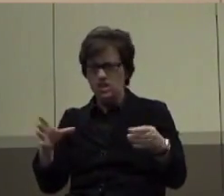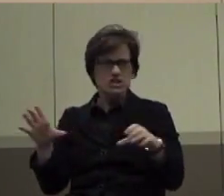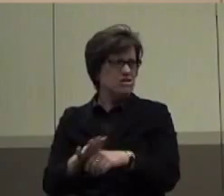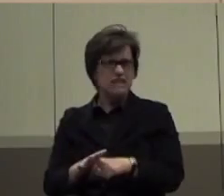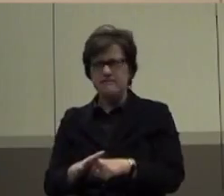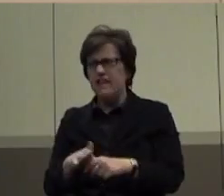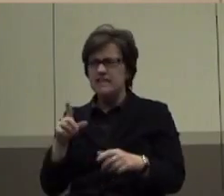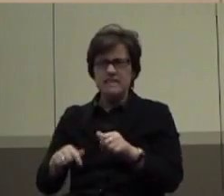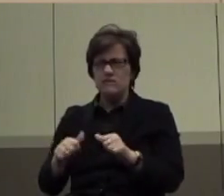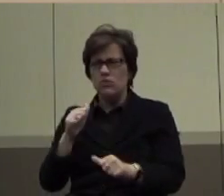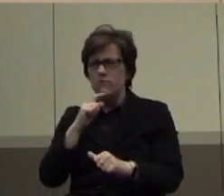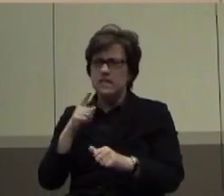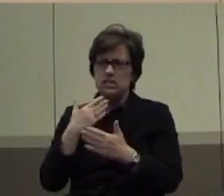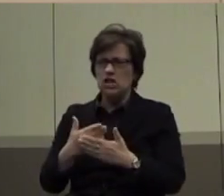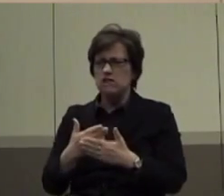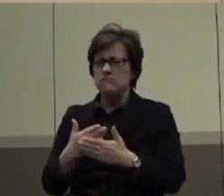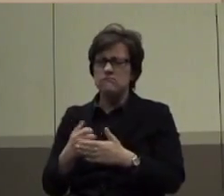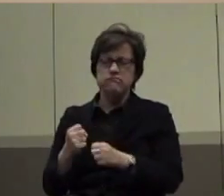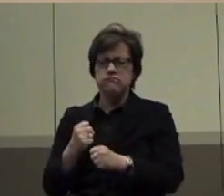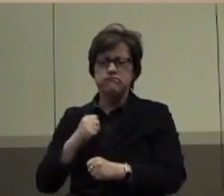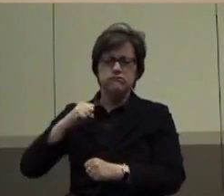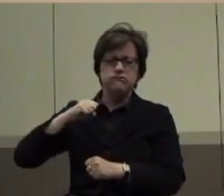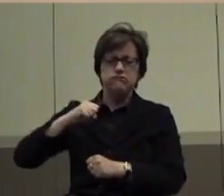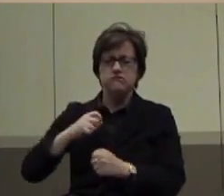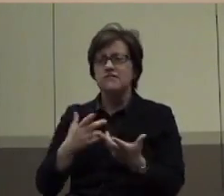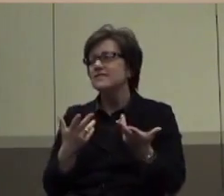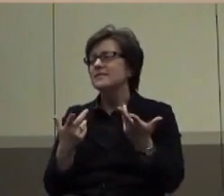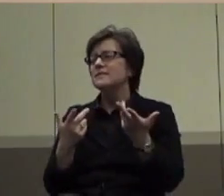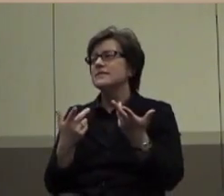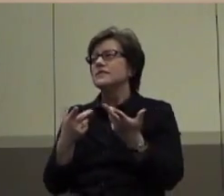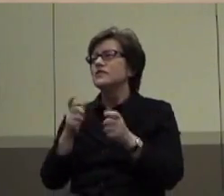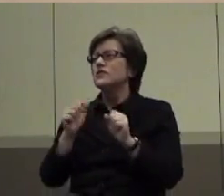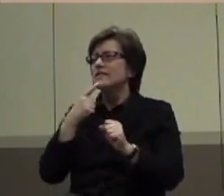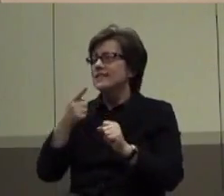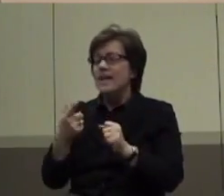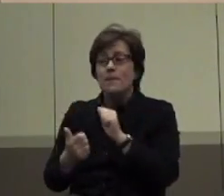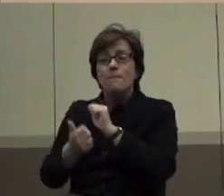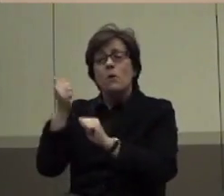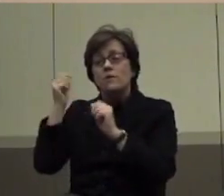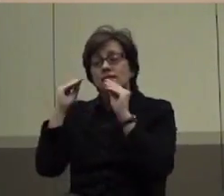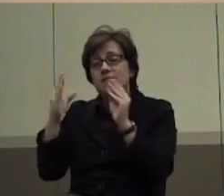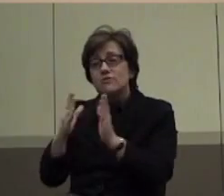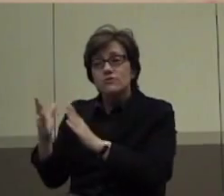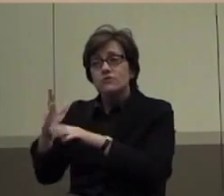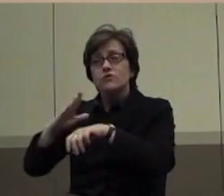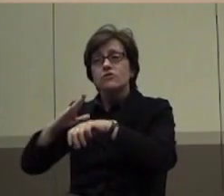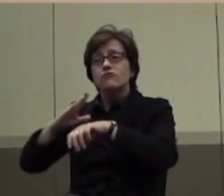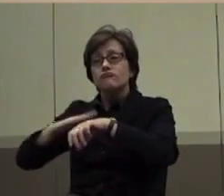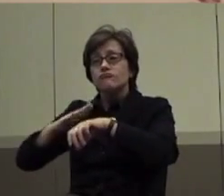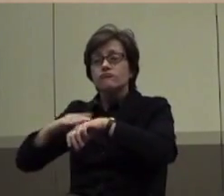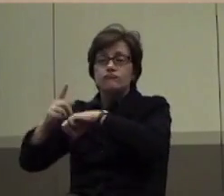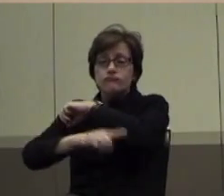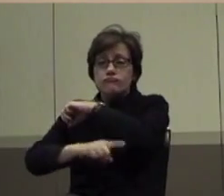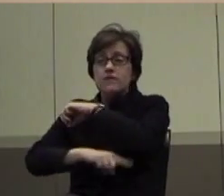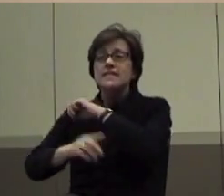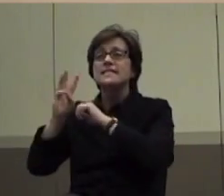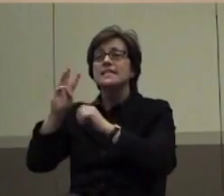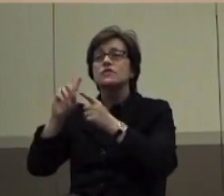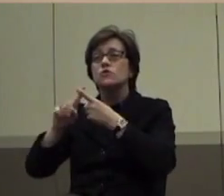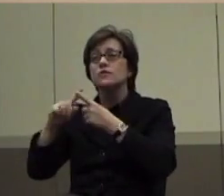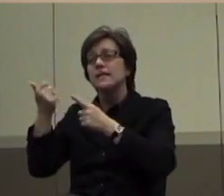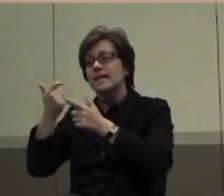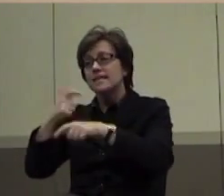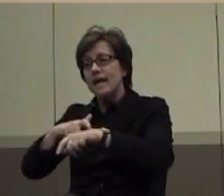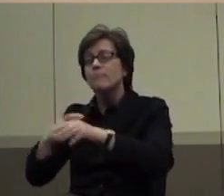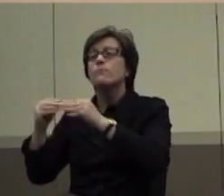good. All right? You can say, you know, one of the things is, you know, most teachers reprimand 6 to 10 times more often than